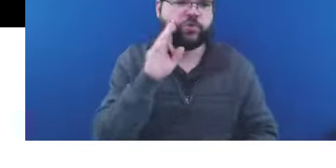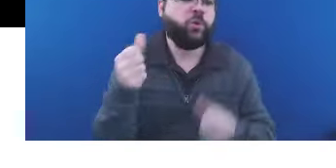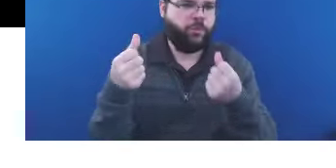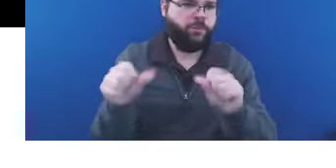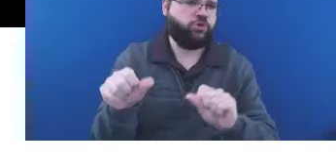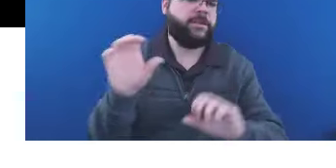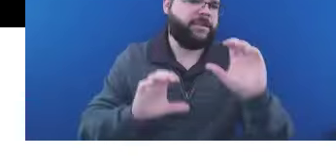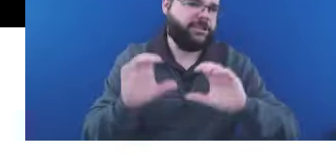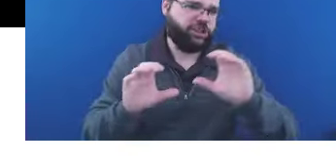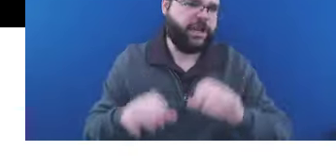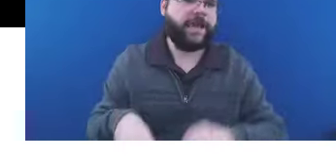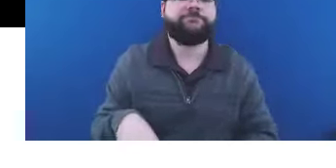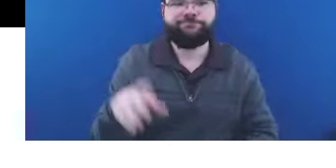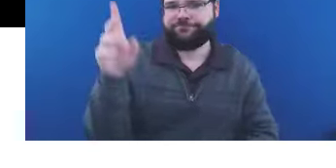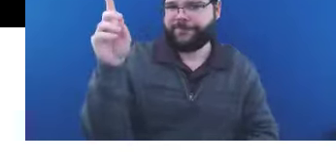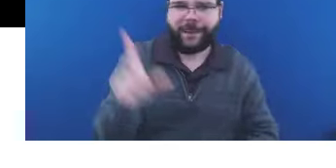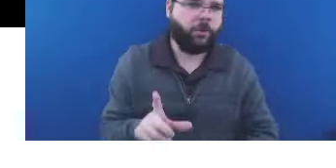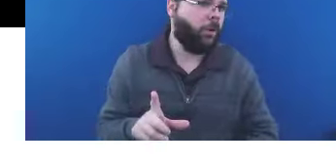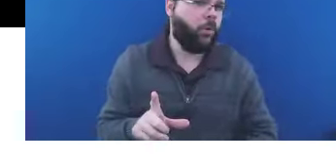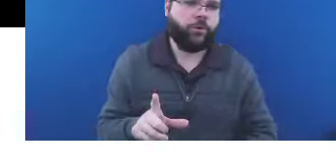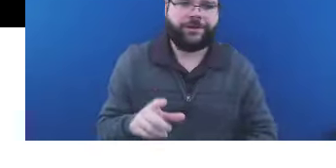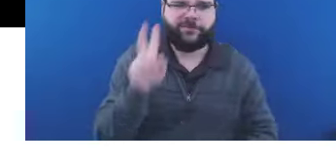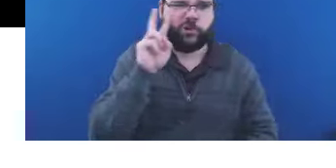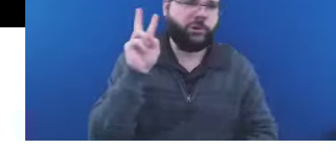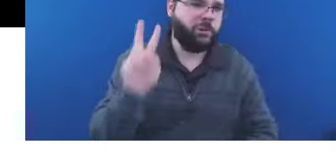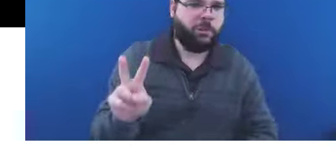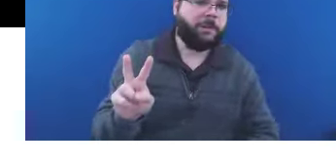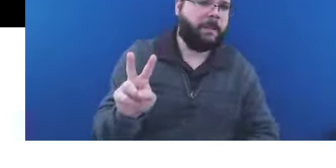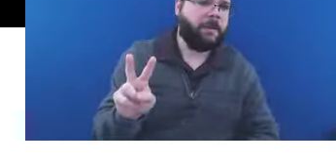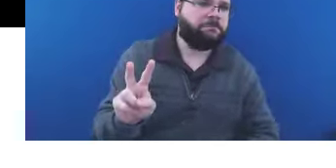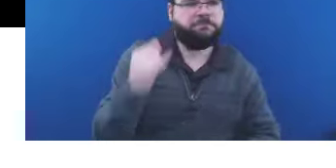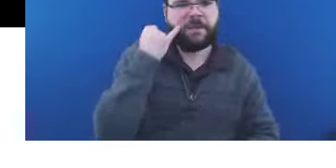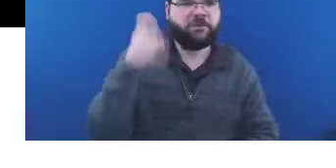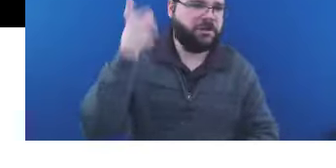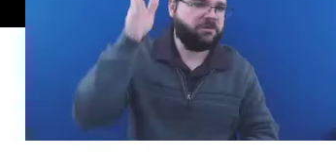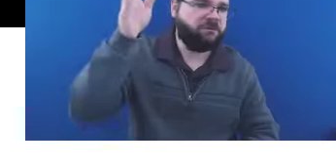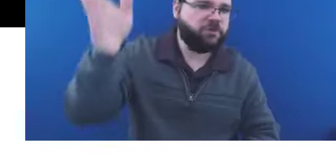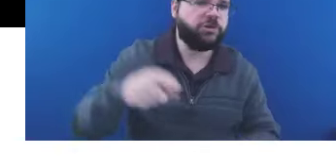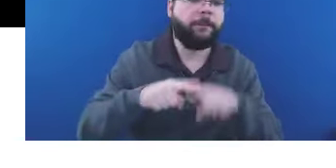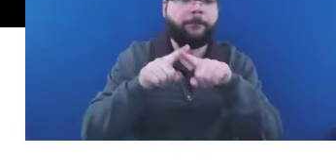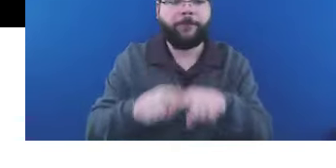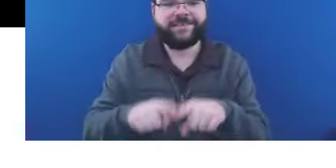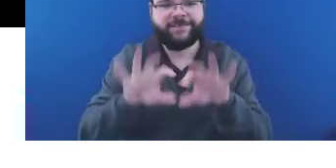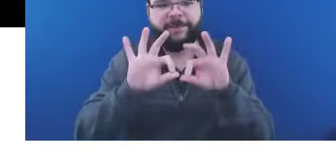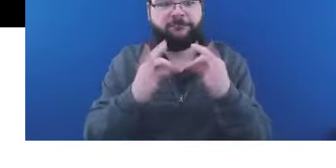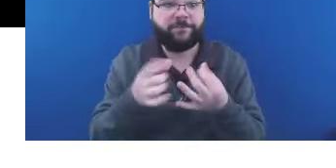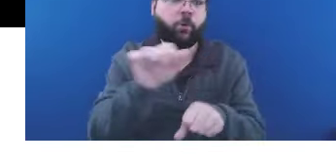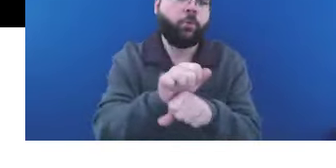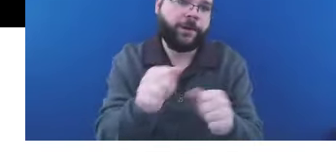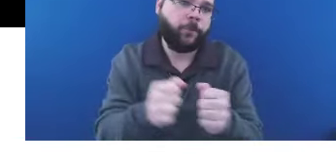chat. You can download them and refer to them as needed based on the families that you are